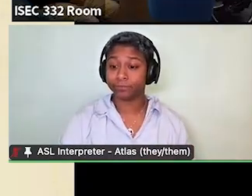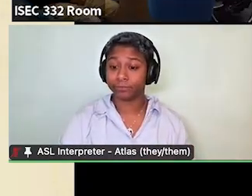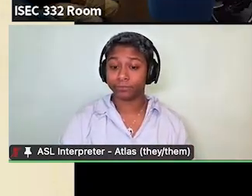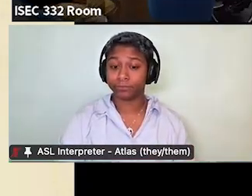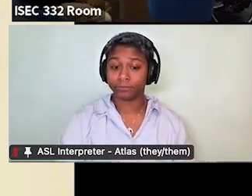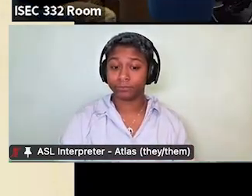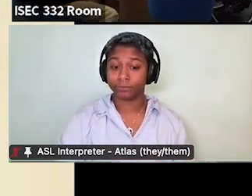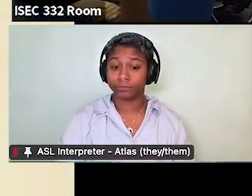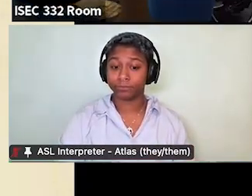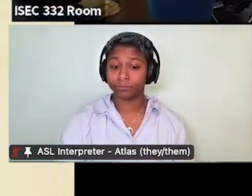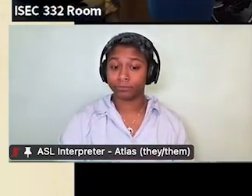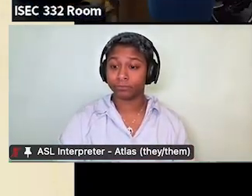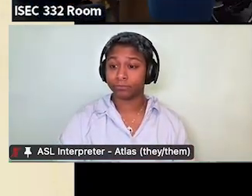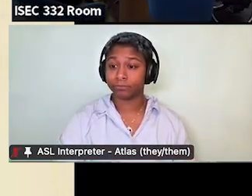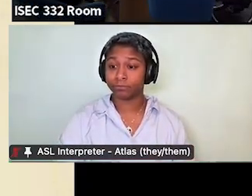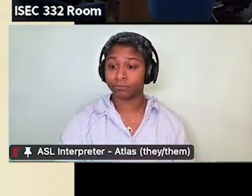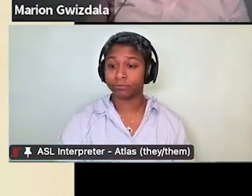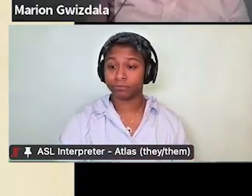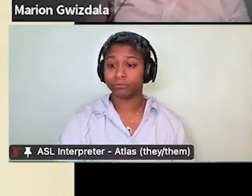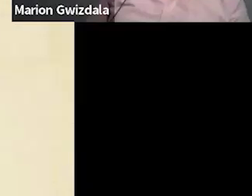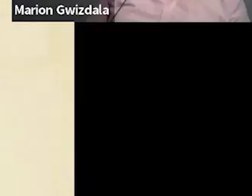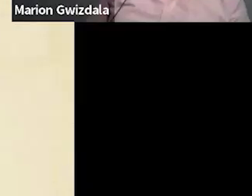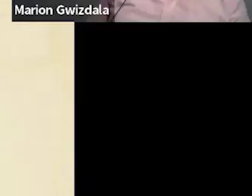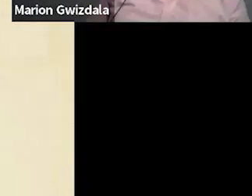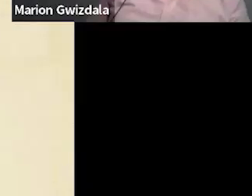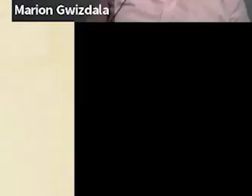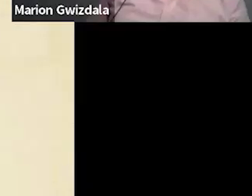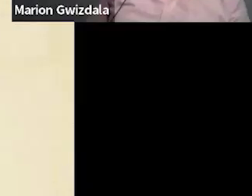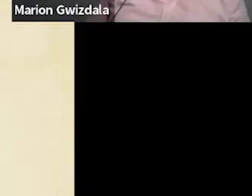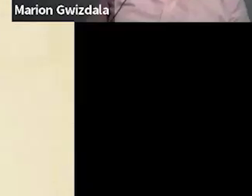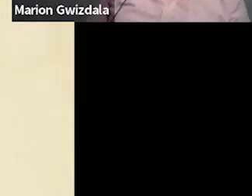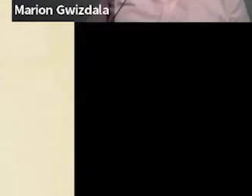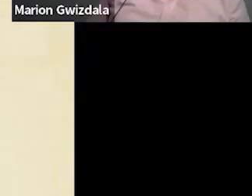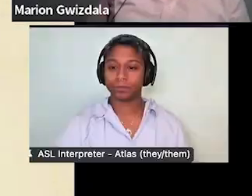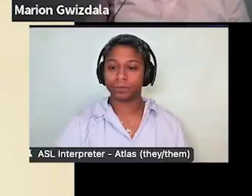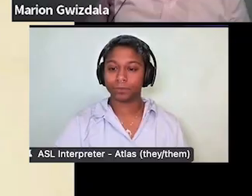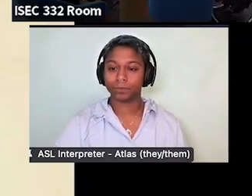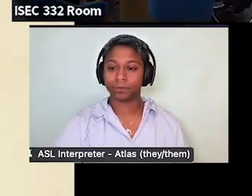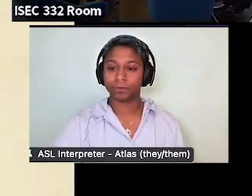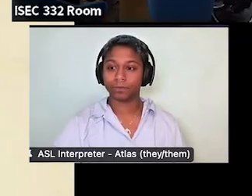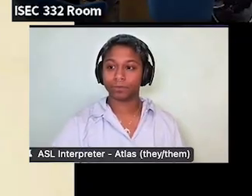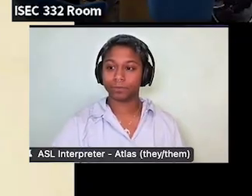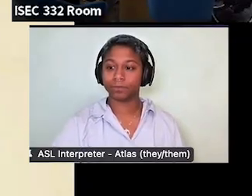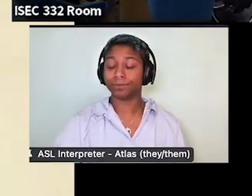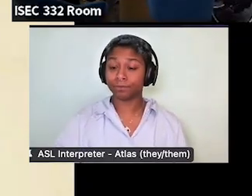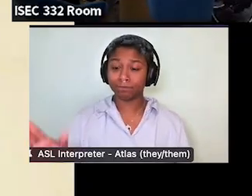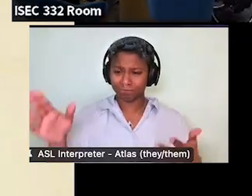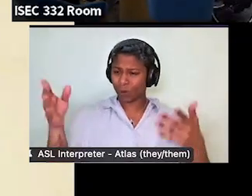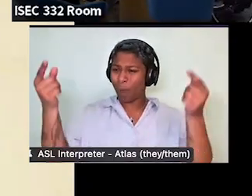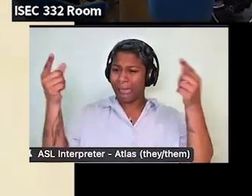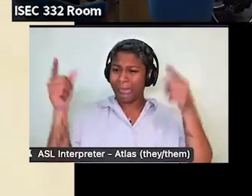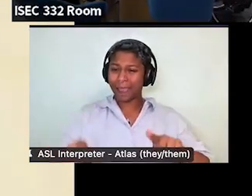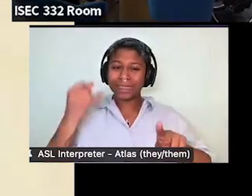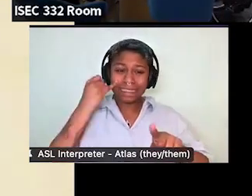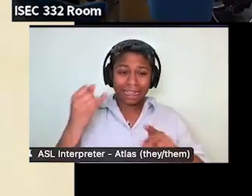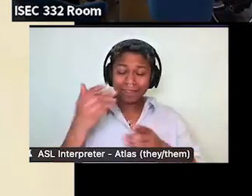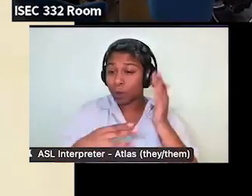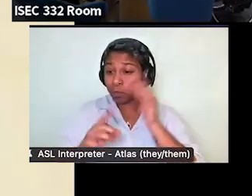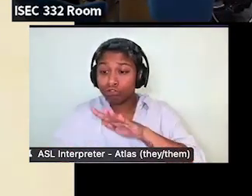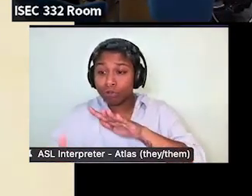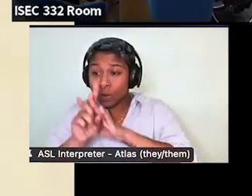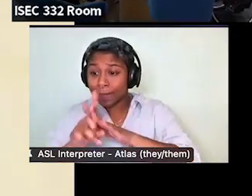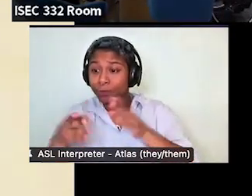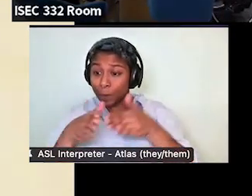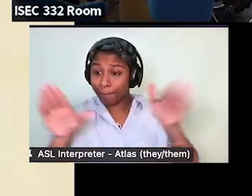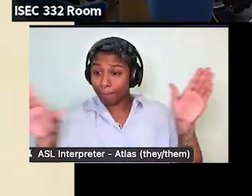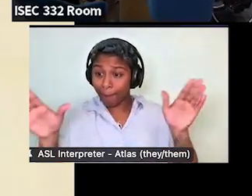I have a question. Sorry, this is Mona again. Yeah, hi, Mona. What happens if somebody shows up to a public